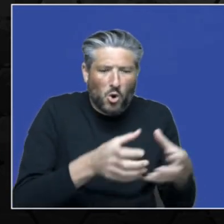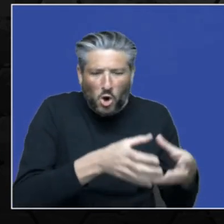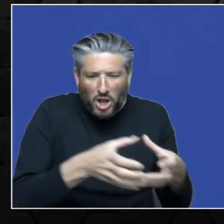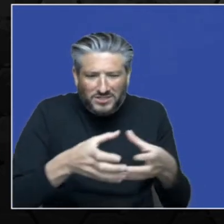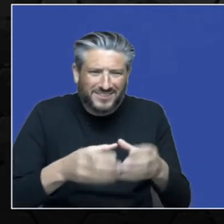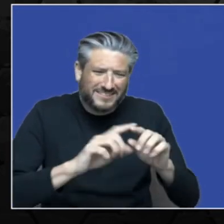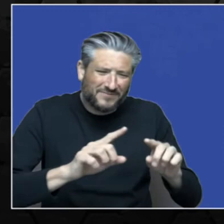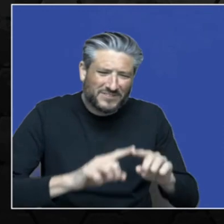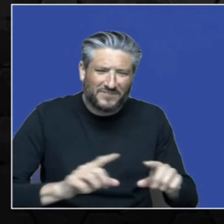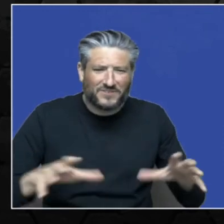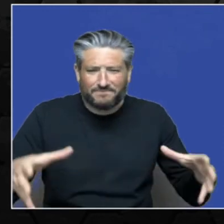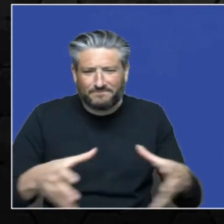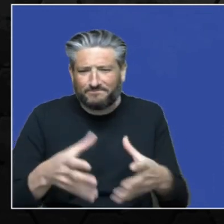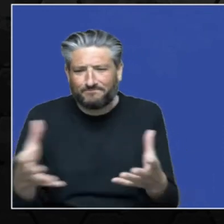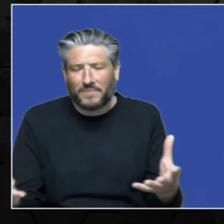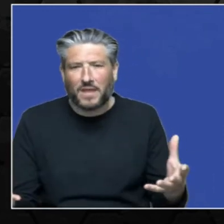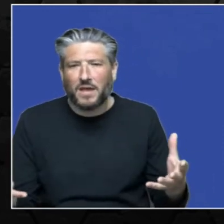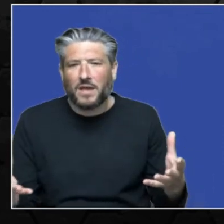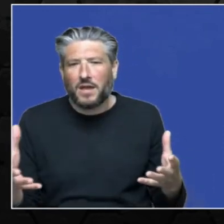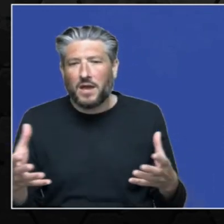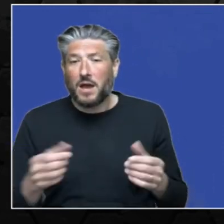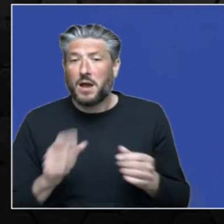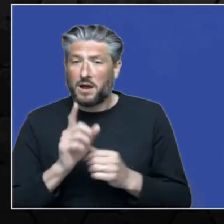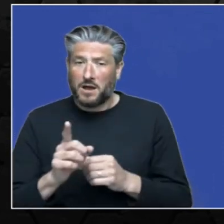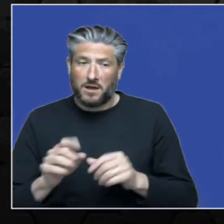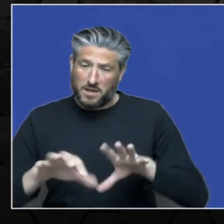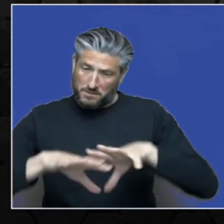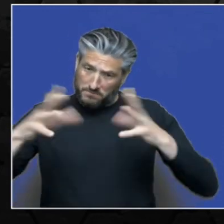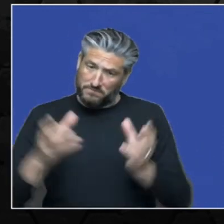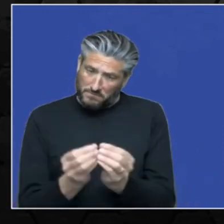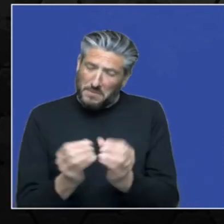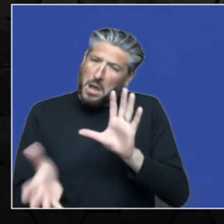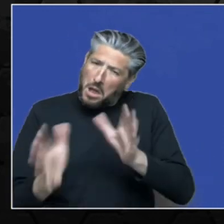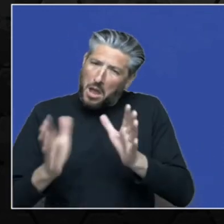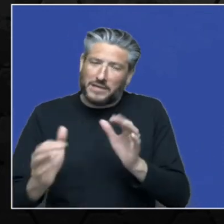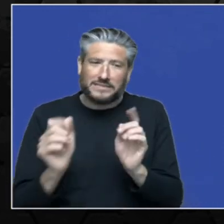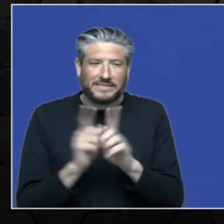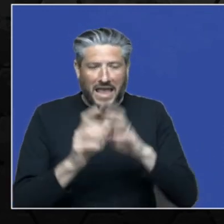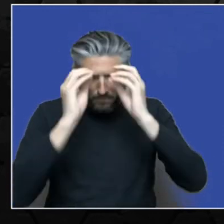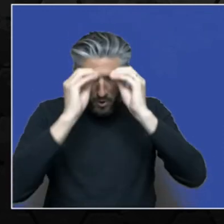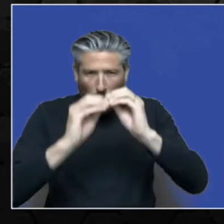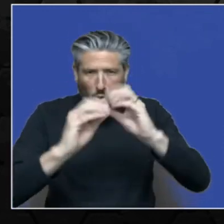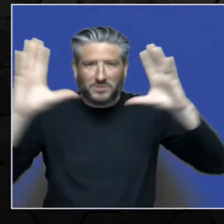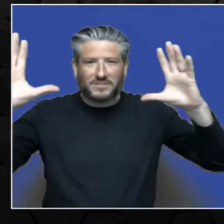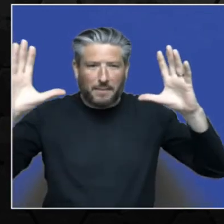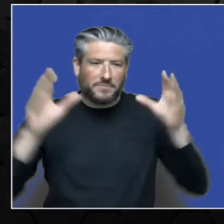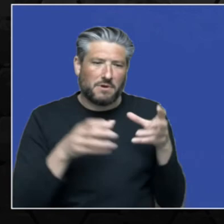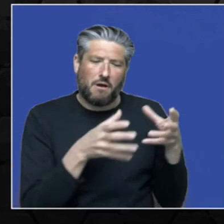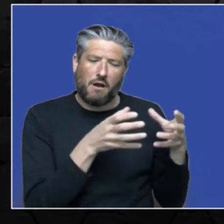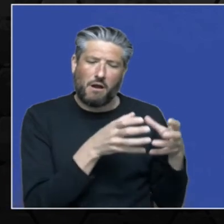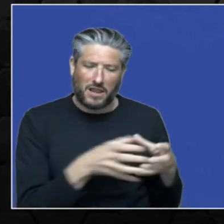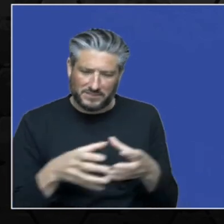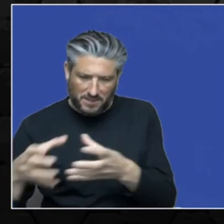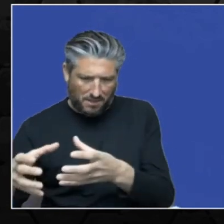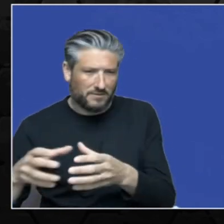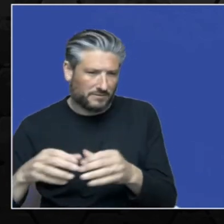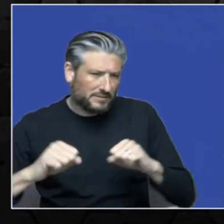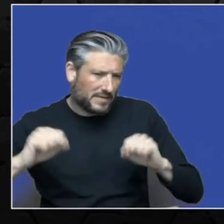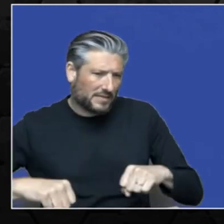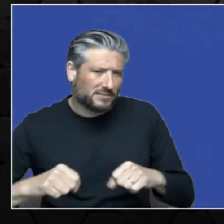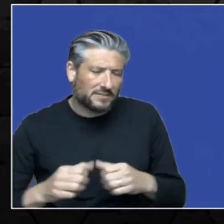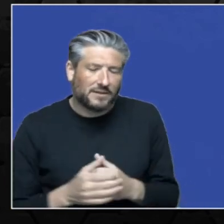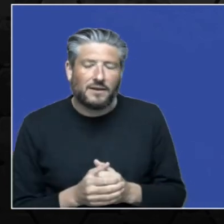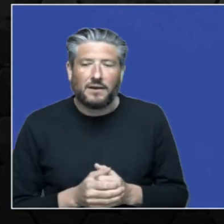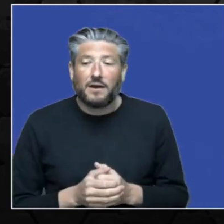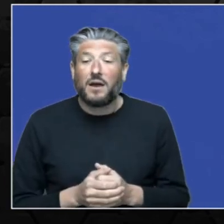is relatively almost the same concept of clustering. So that's what label propagation does. And whatever technique